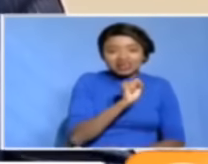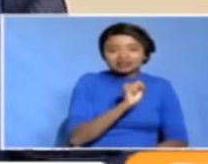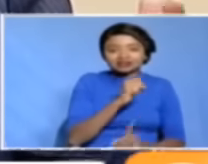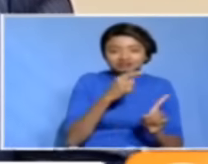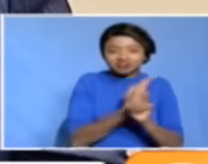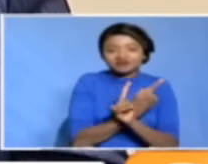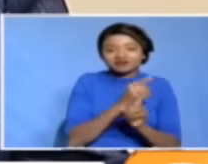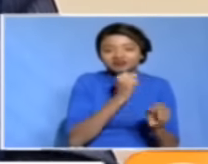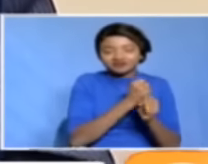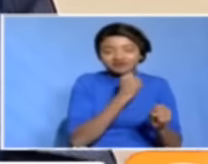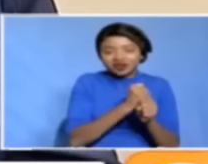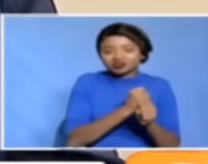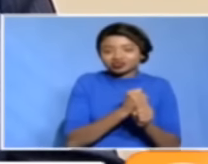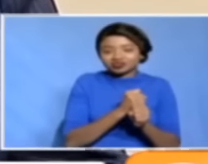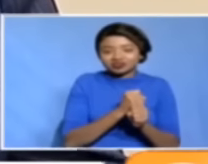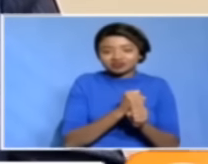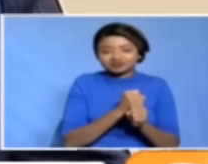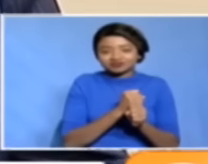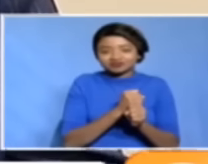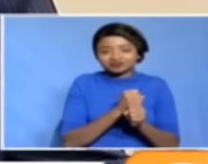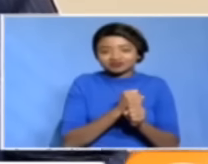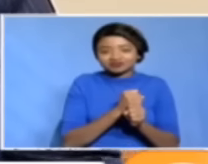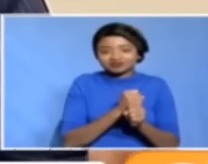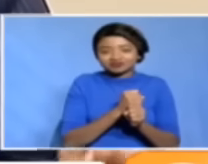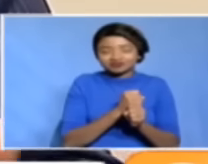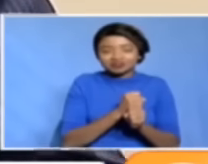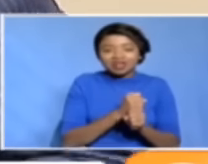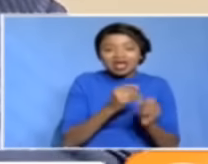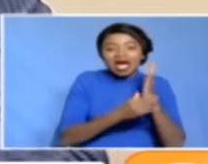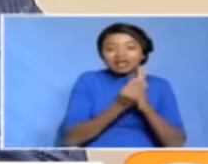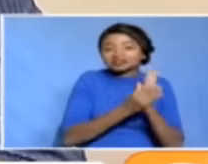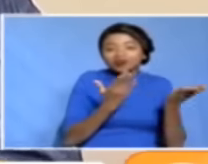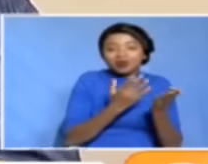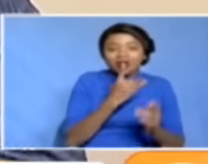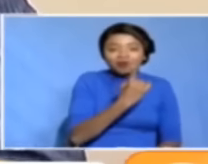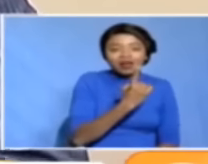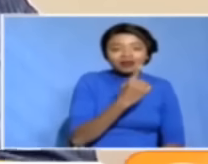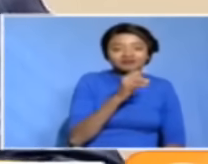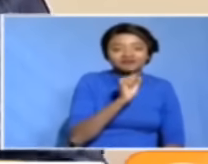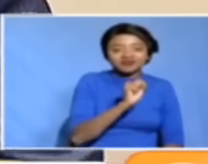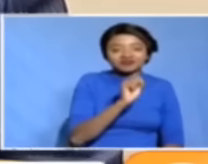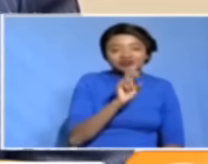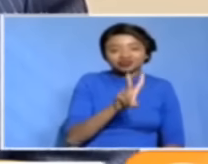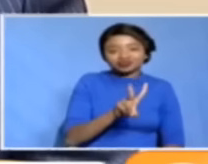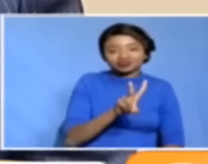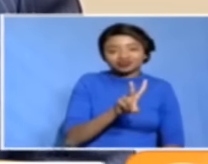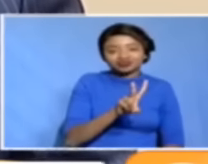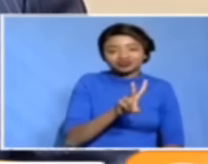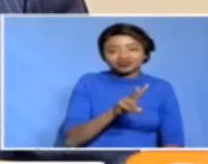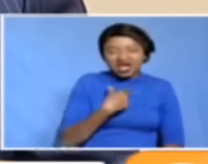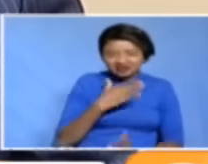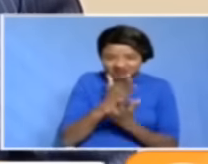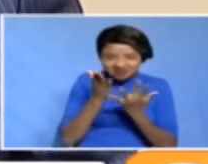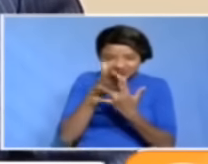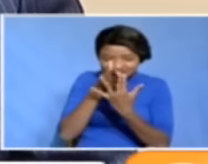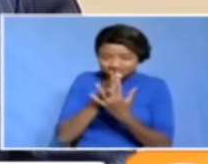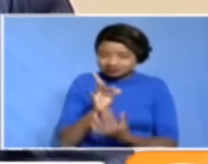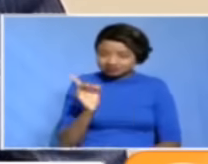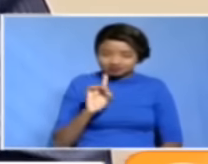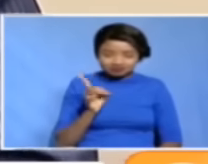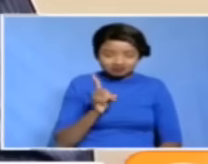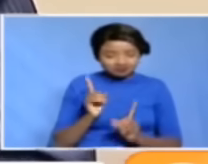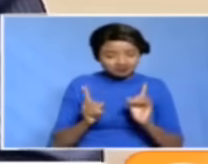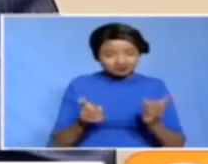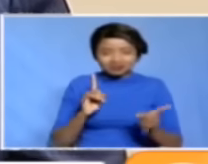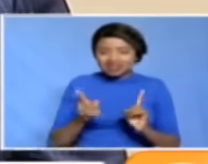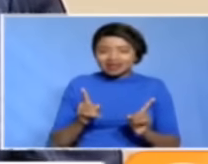a cabinet secretary is found in Article 152. There is nothing in between. Okay? There's nothing in between. So